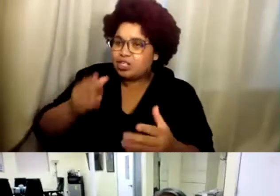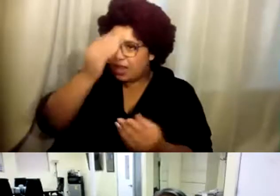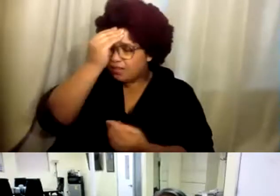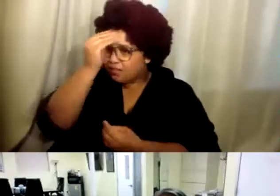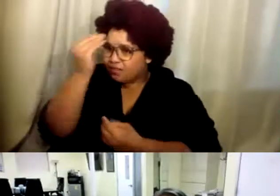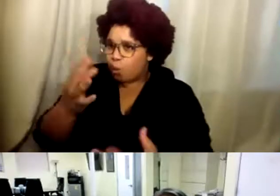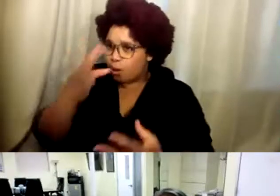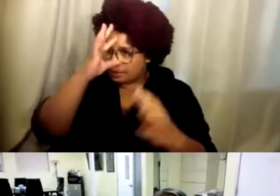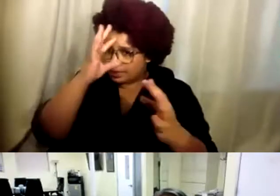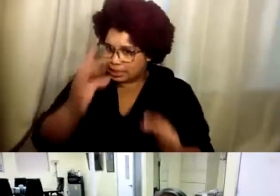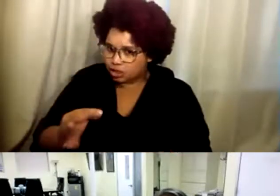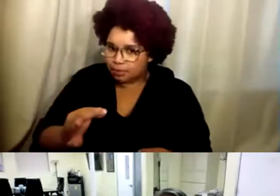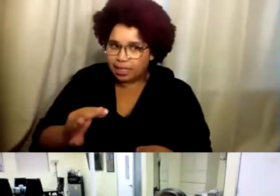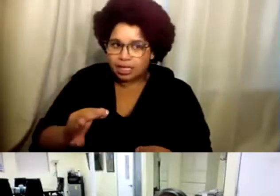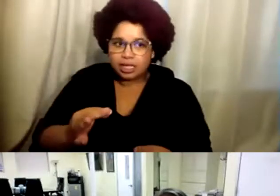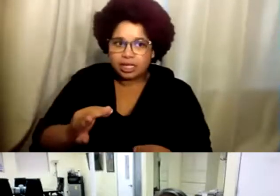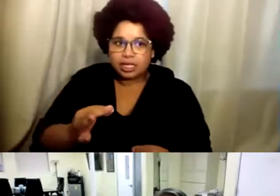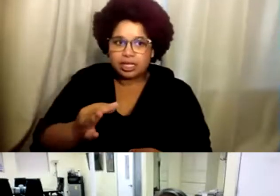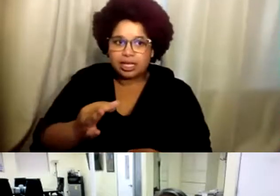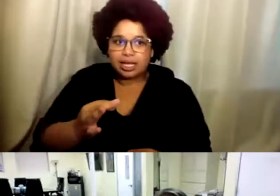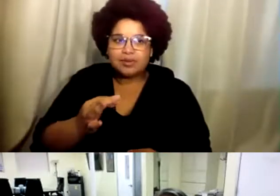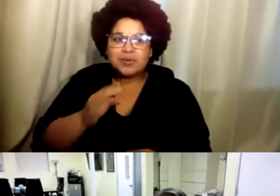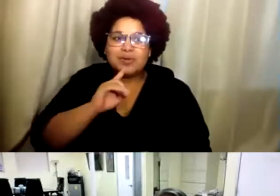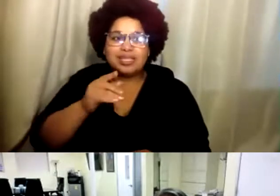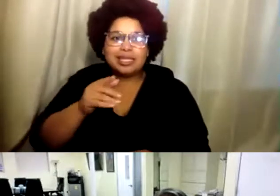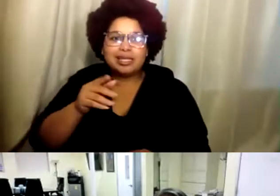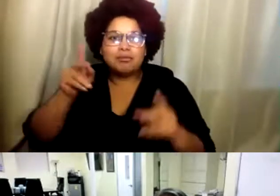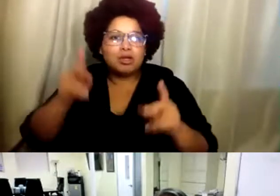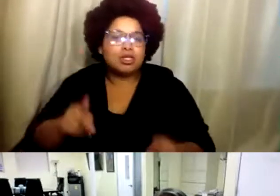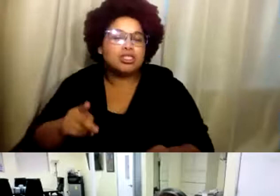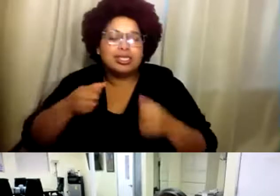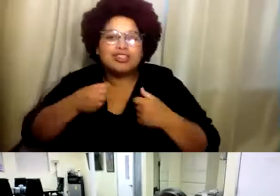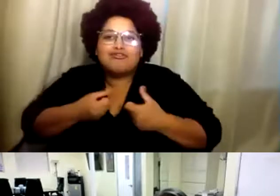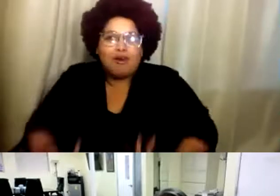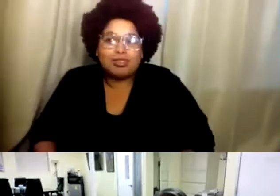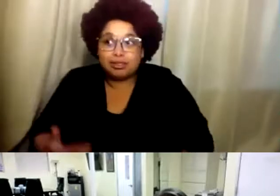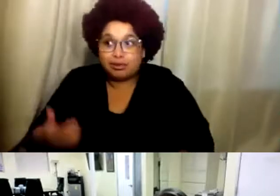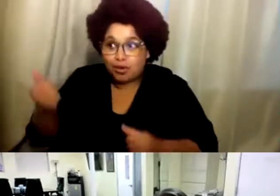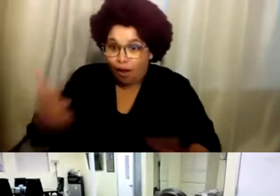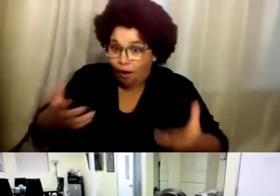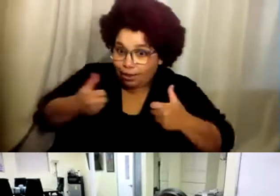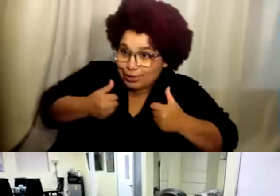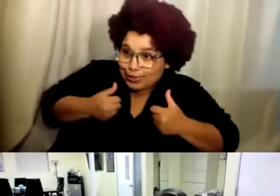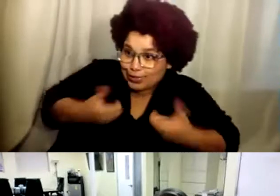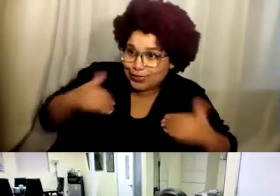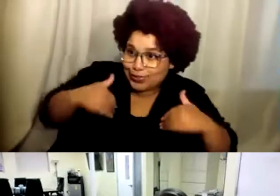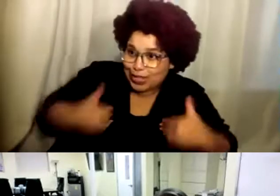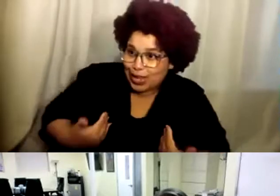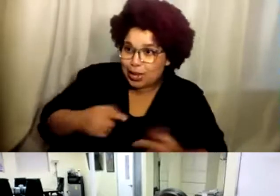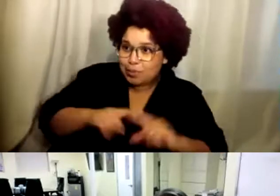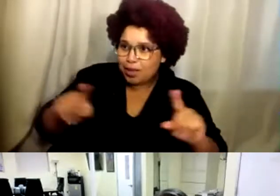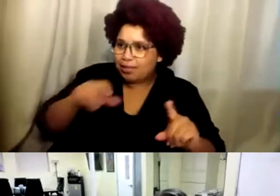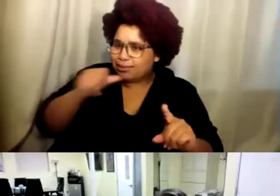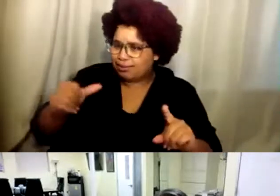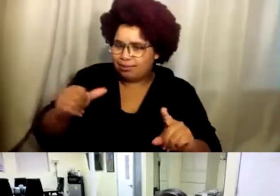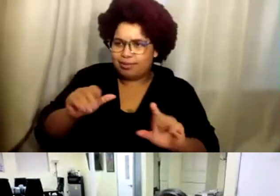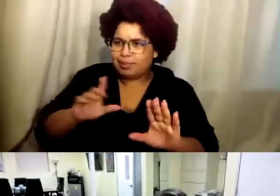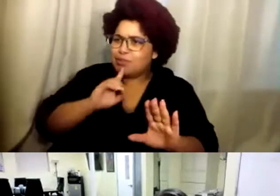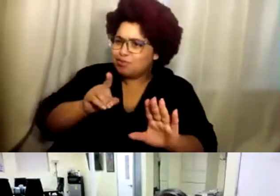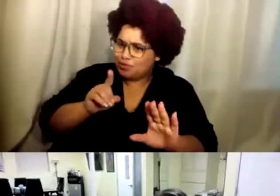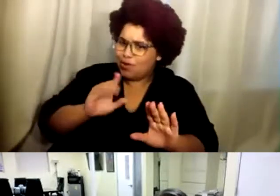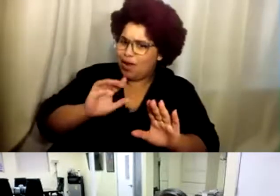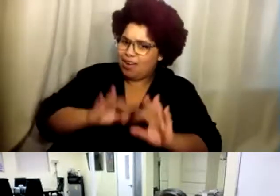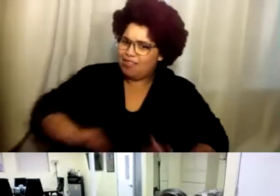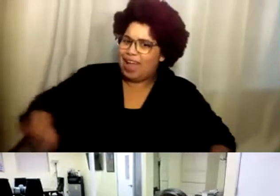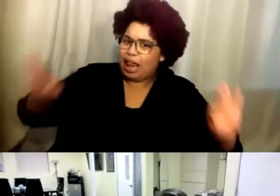or and it sounds like the person was just exhausted. We're all tired, but let's still make sure our